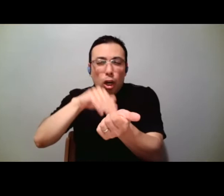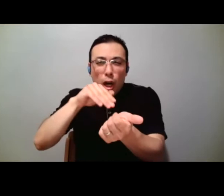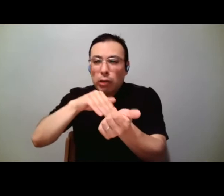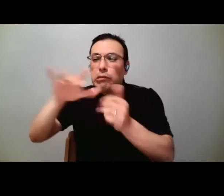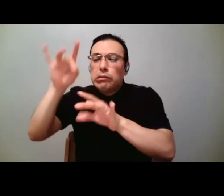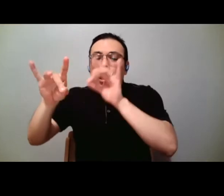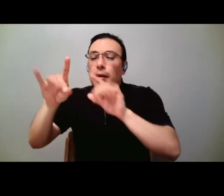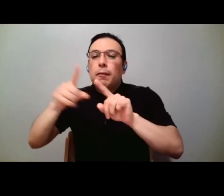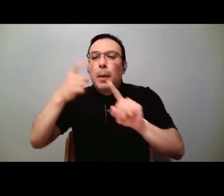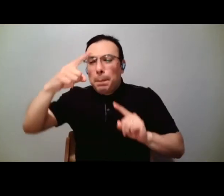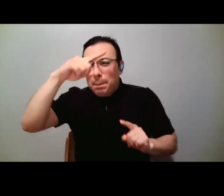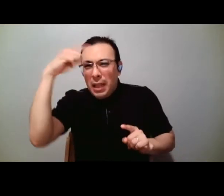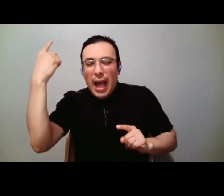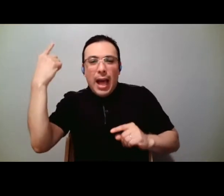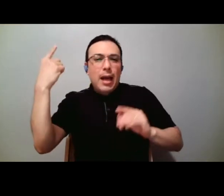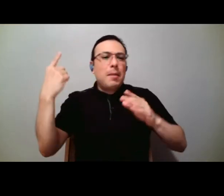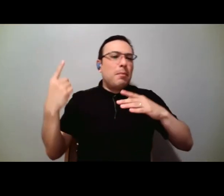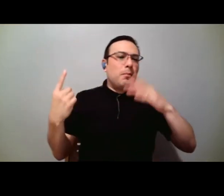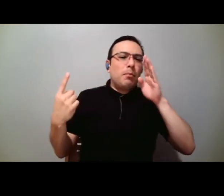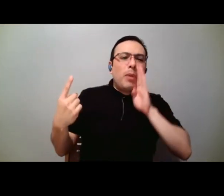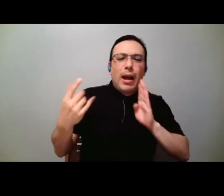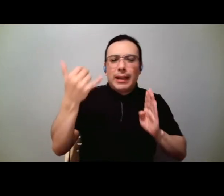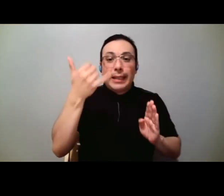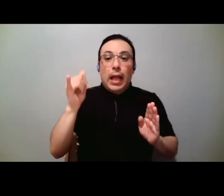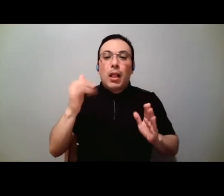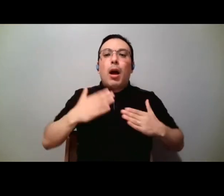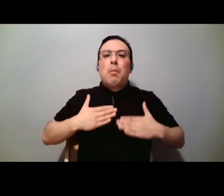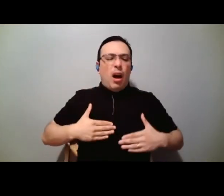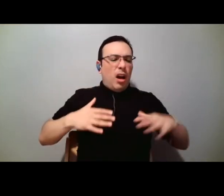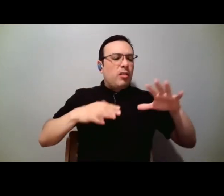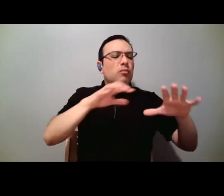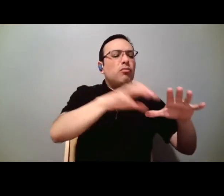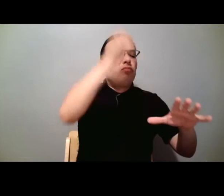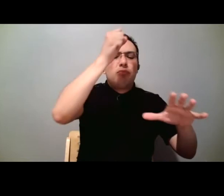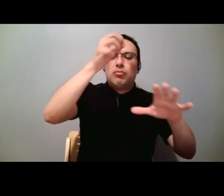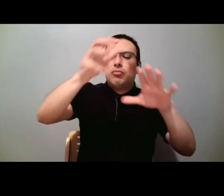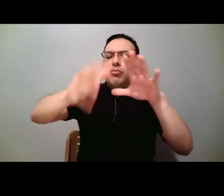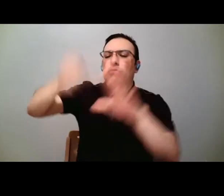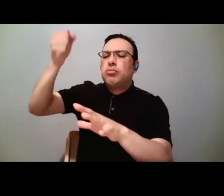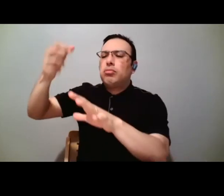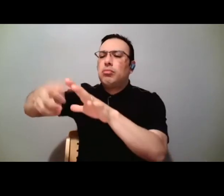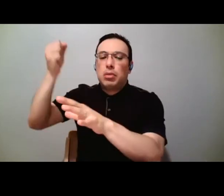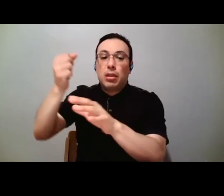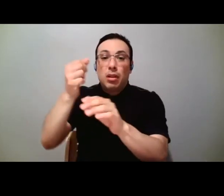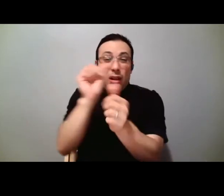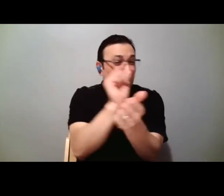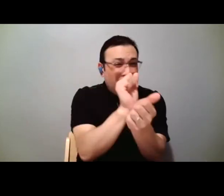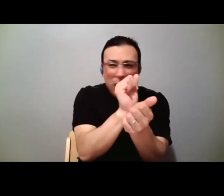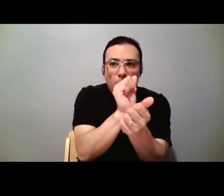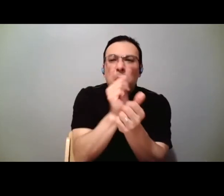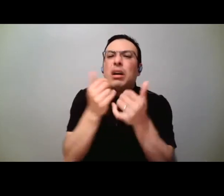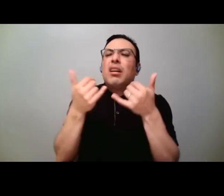yellow bodies. Bodies free from bondage but still for profit. Came out missing.